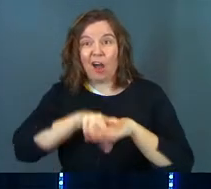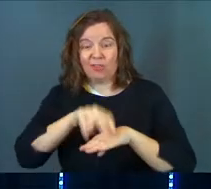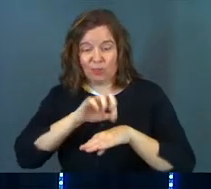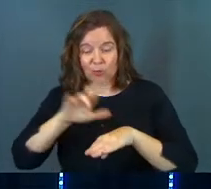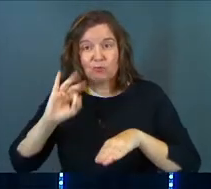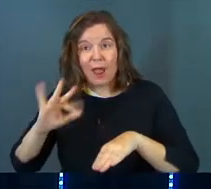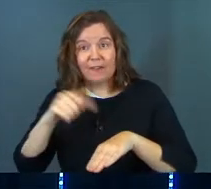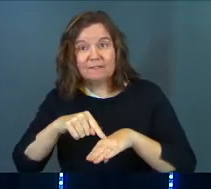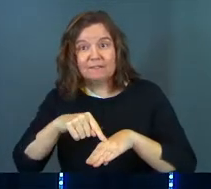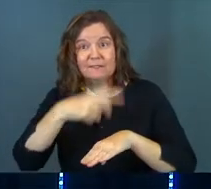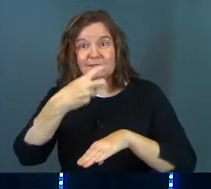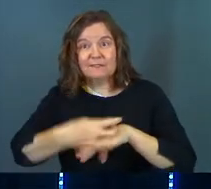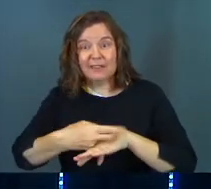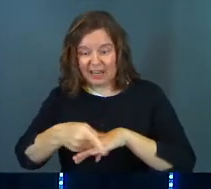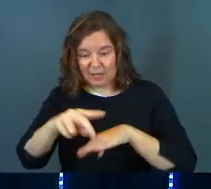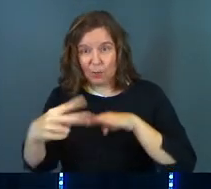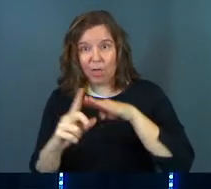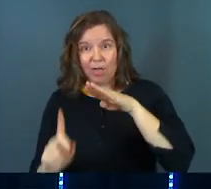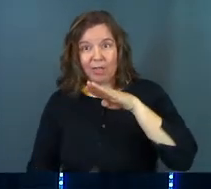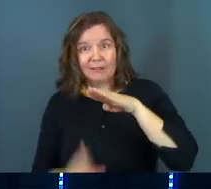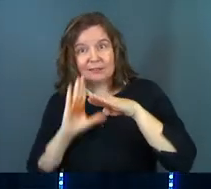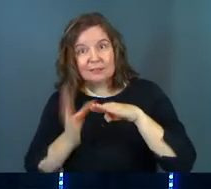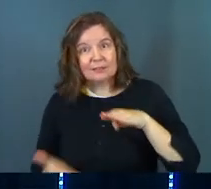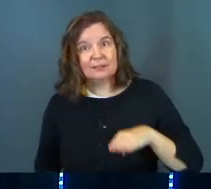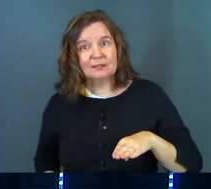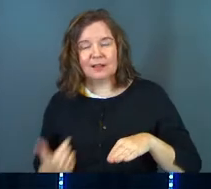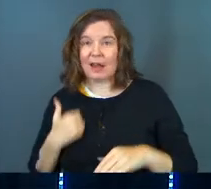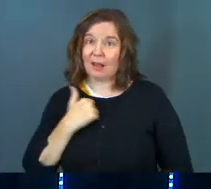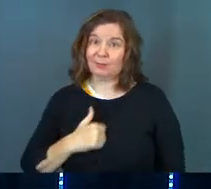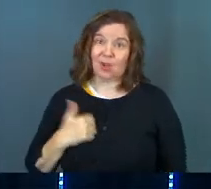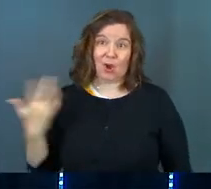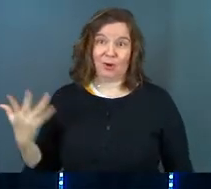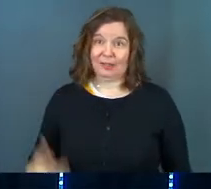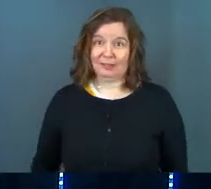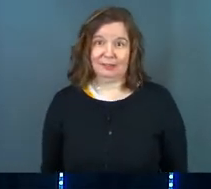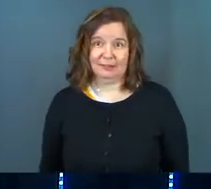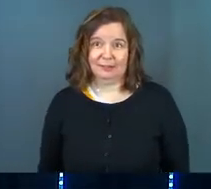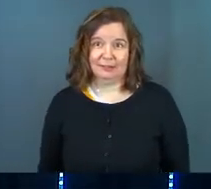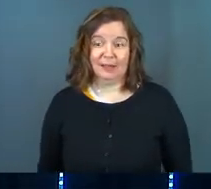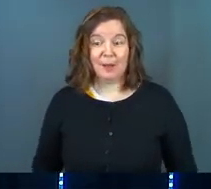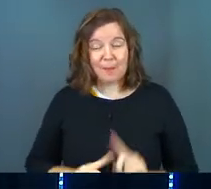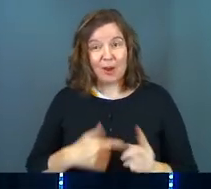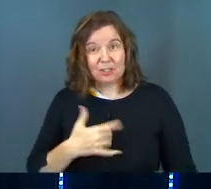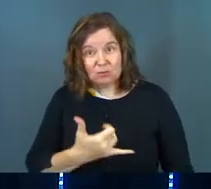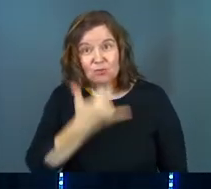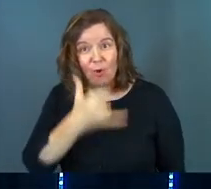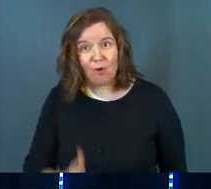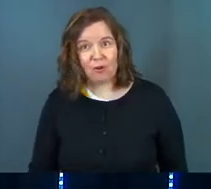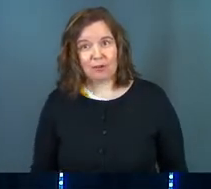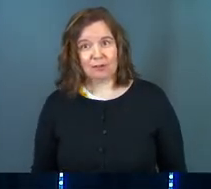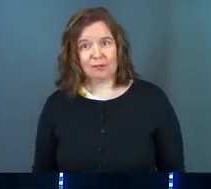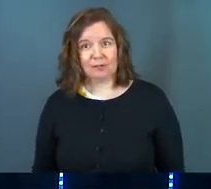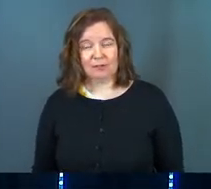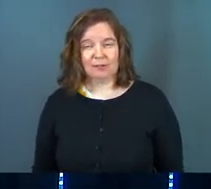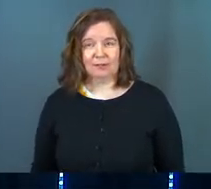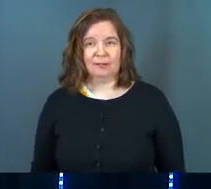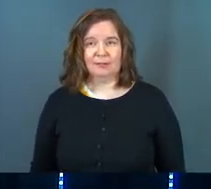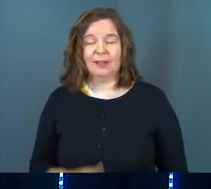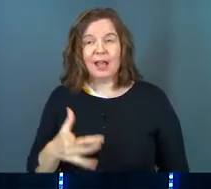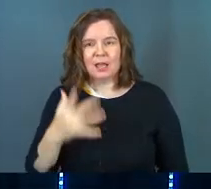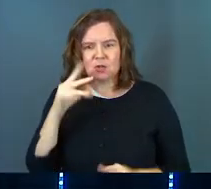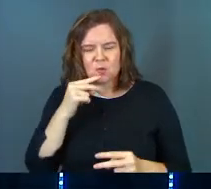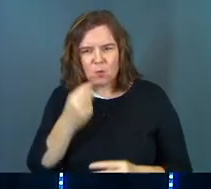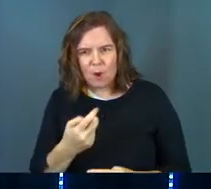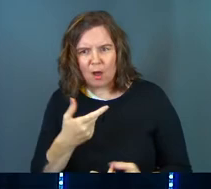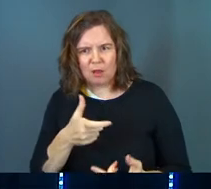darn raft and he's going to die. I'm sorry, but it's wrong. And